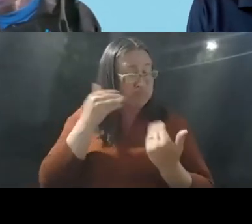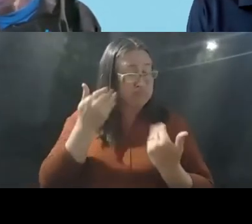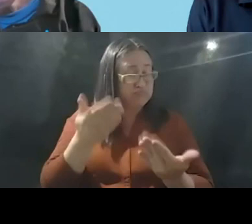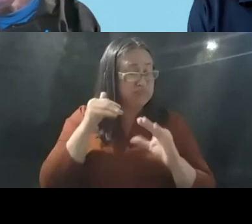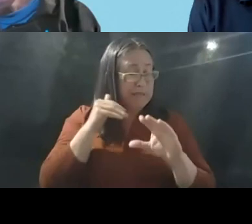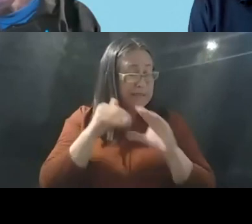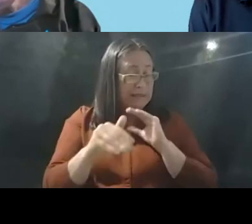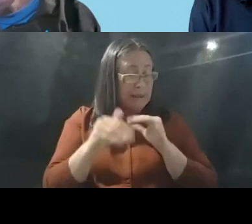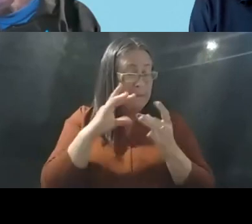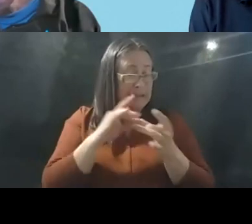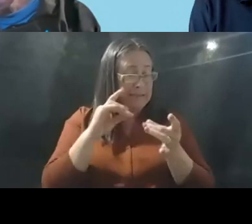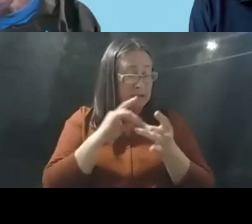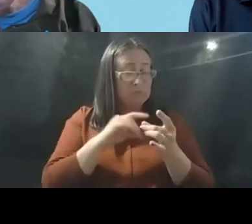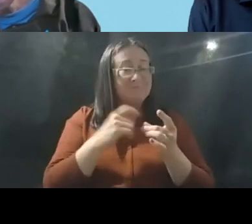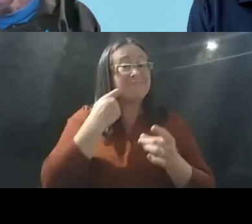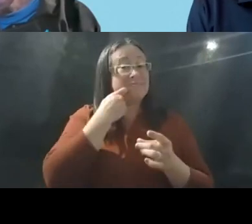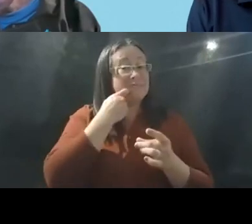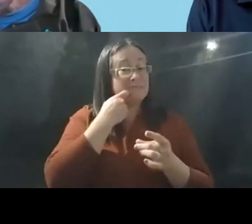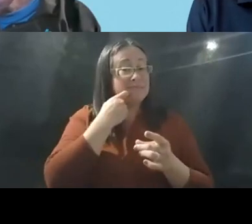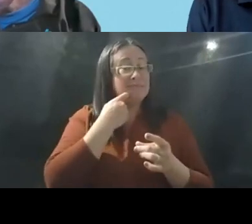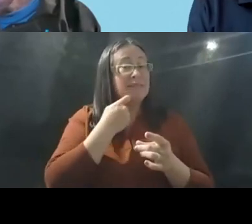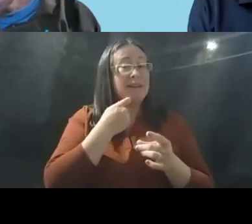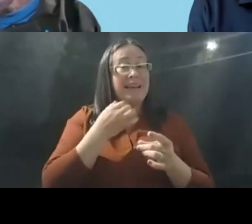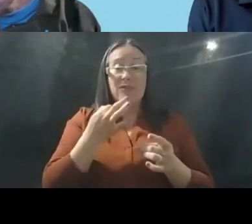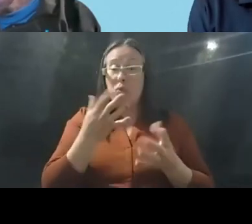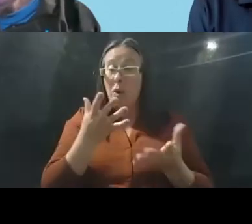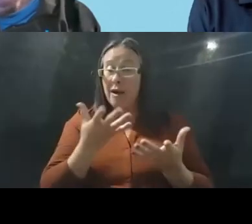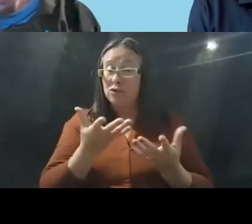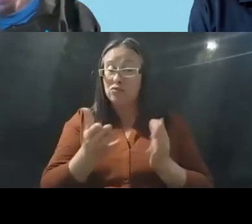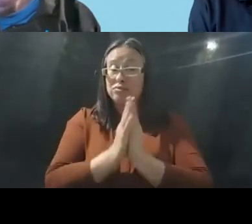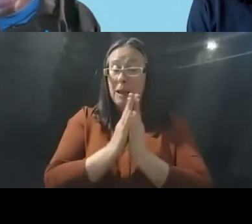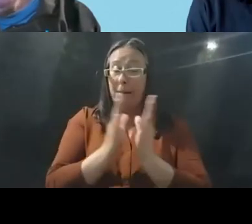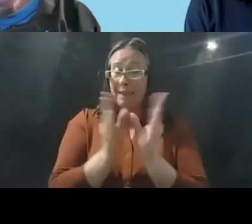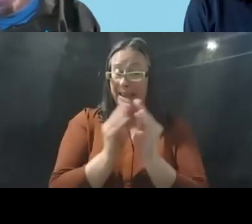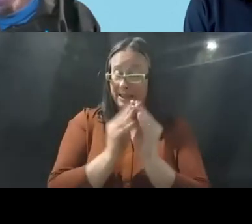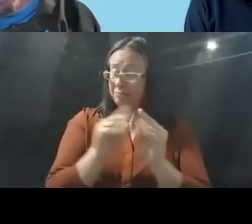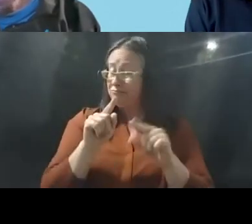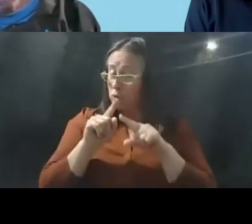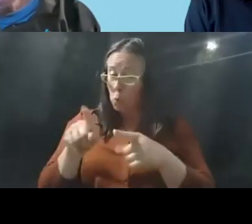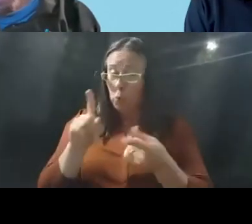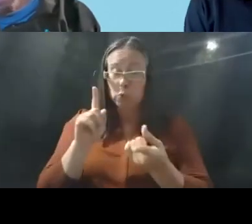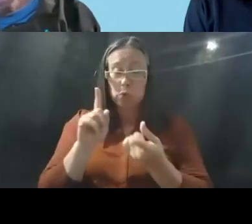we talked about earlier, if you want to request a meeting with Renee, you can just go to